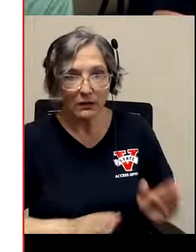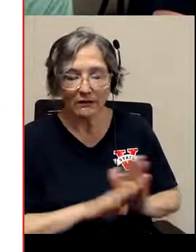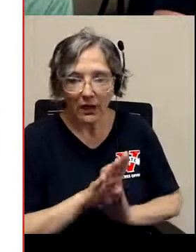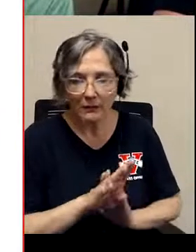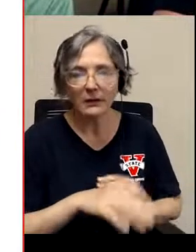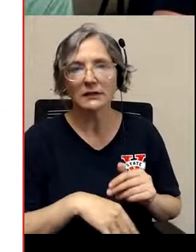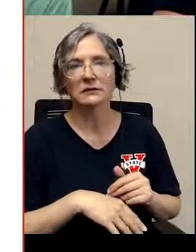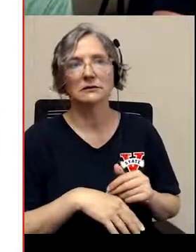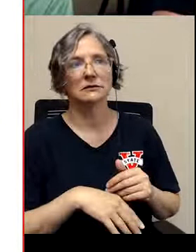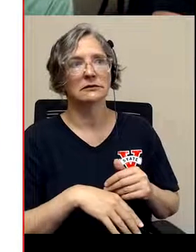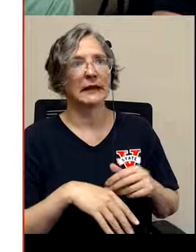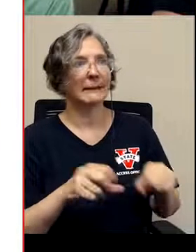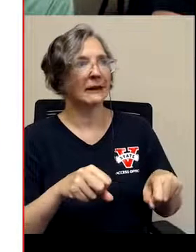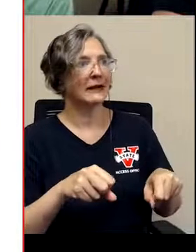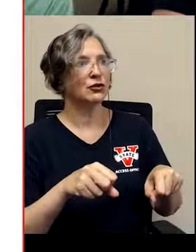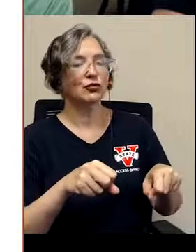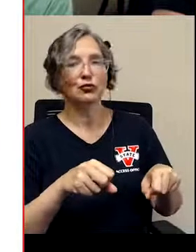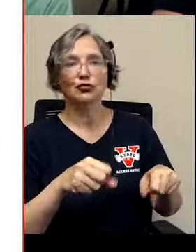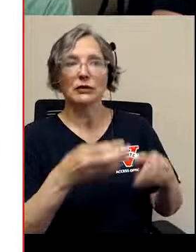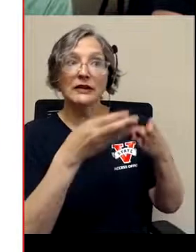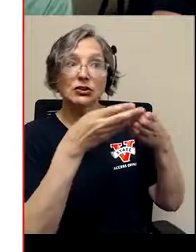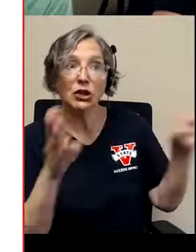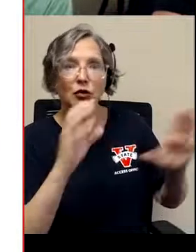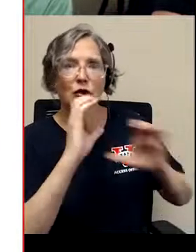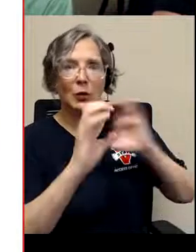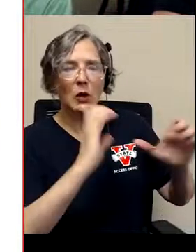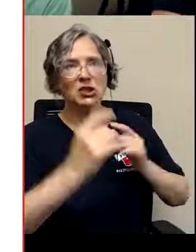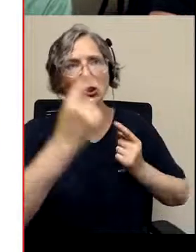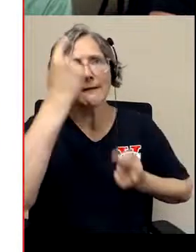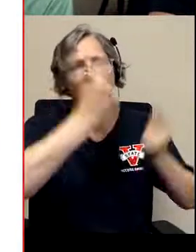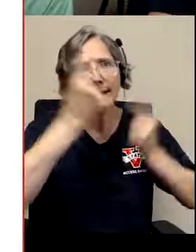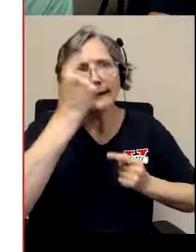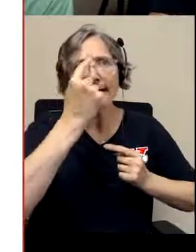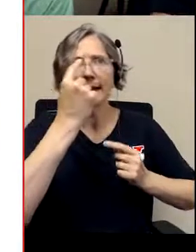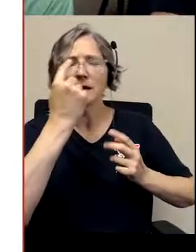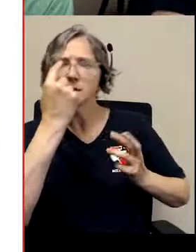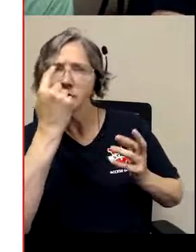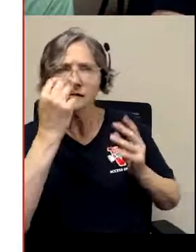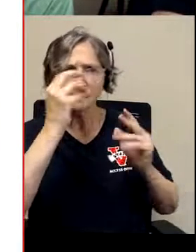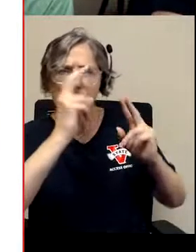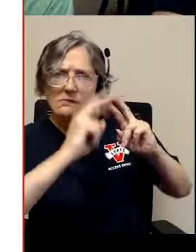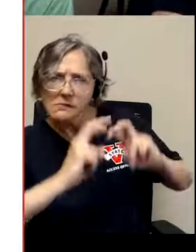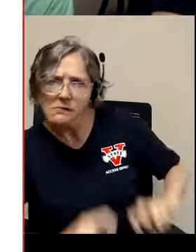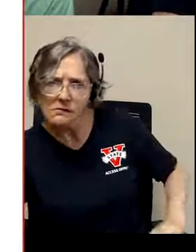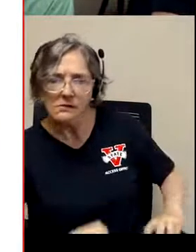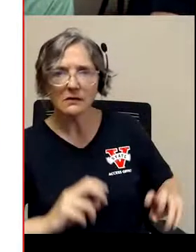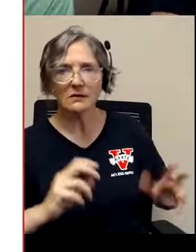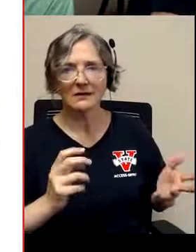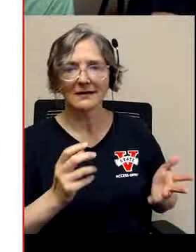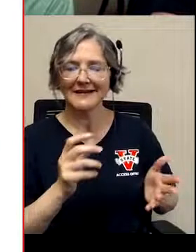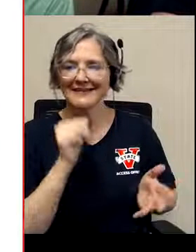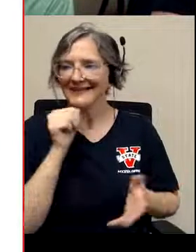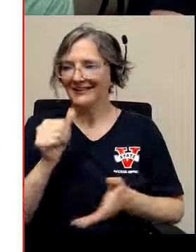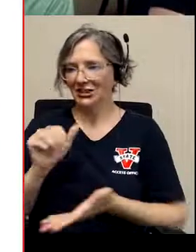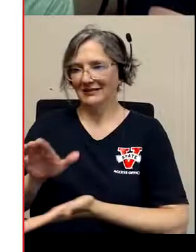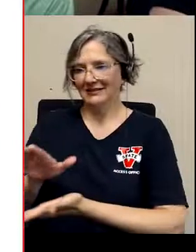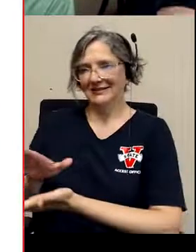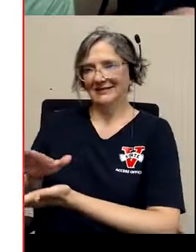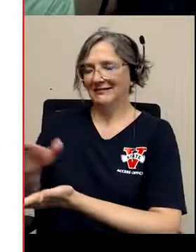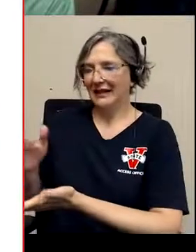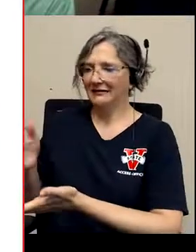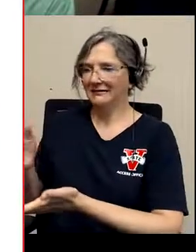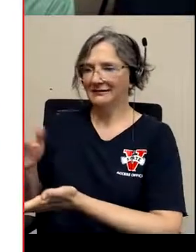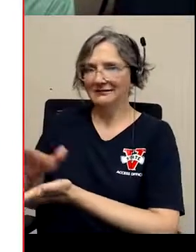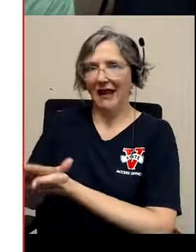general communication, thinking, reasoning, other skills other than just academic content. So in doing that,